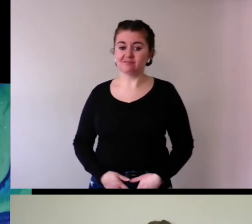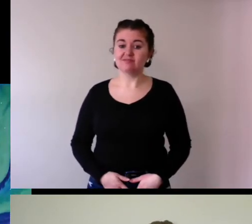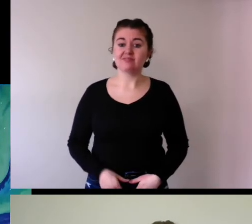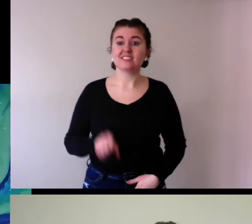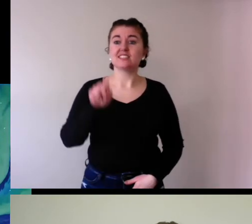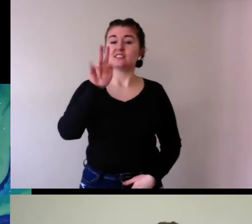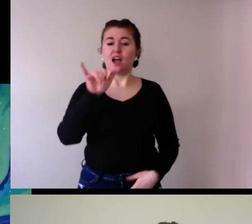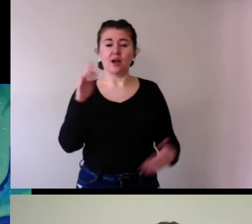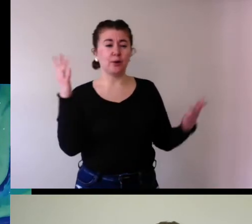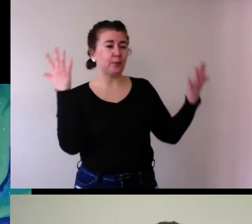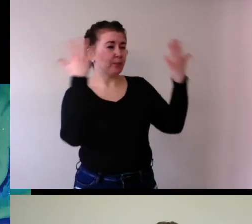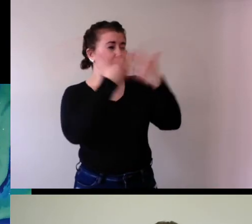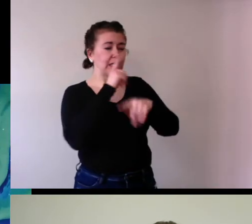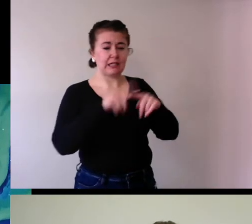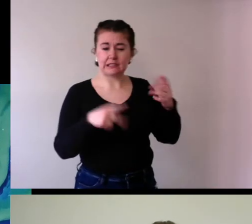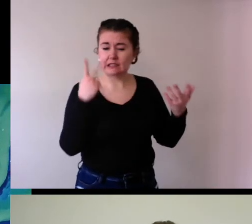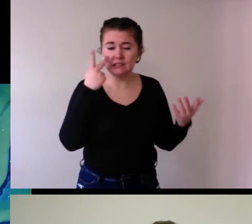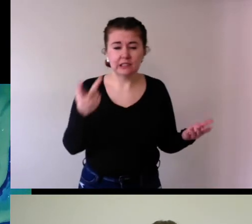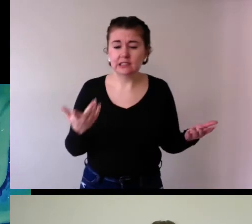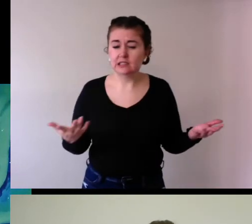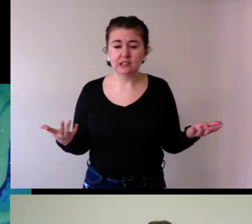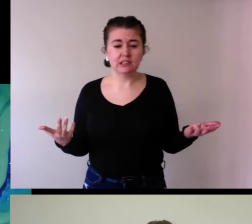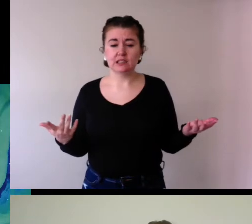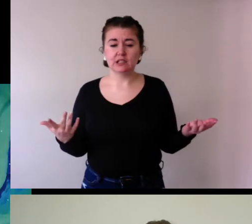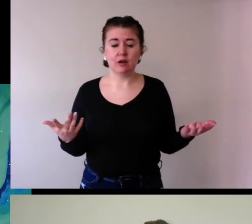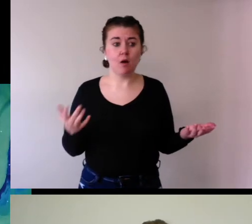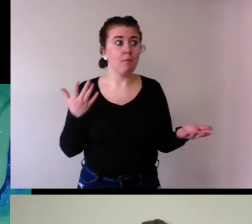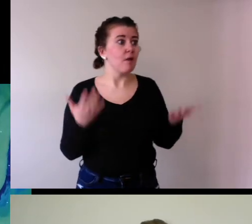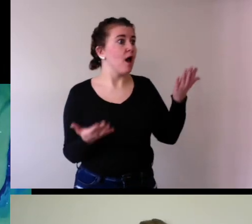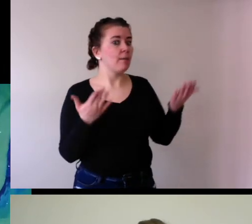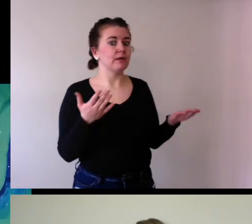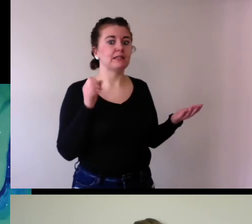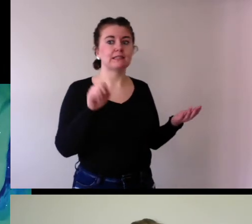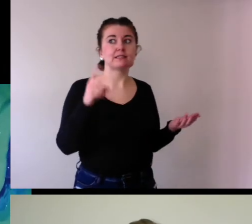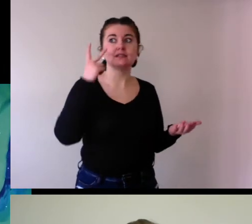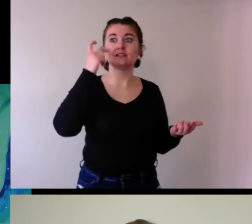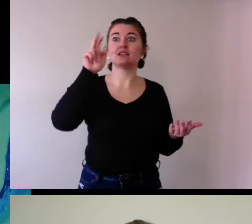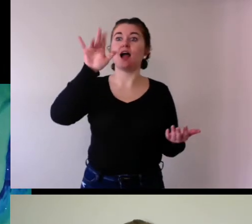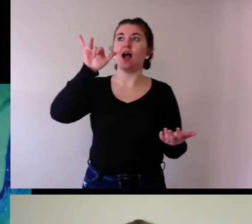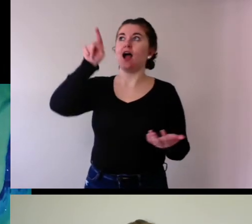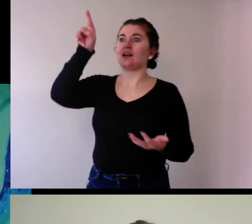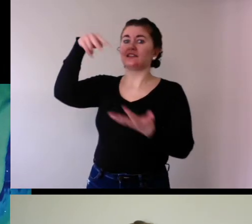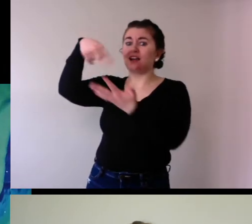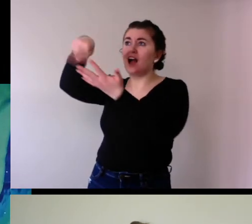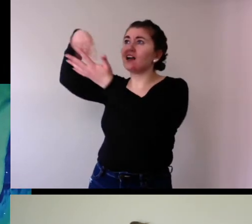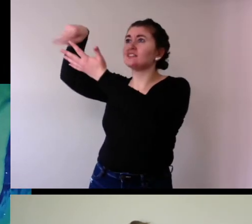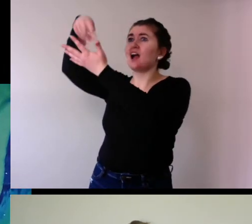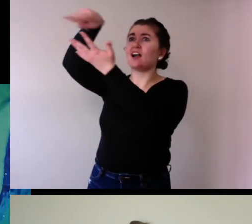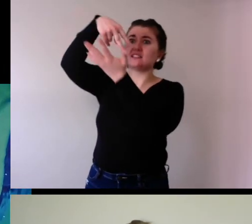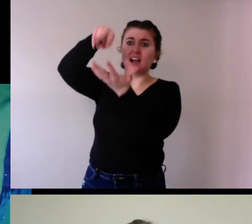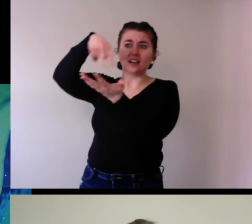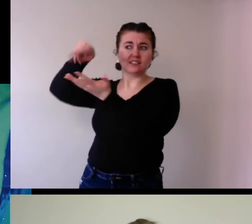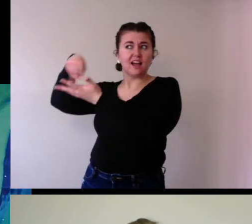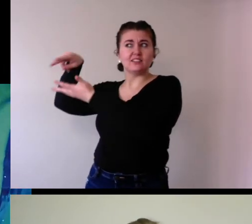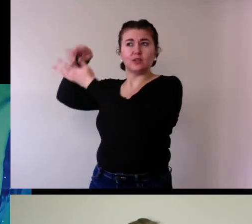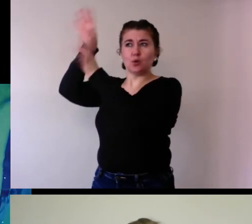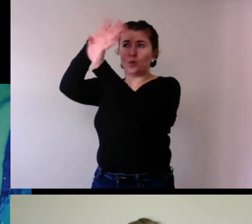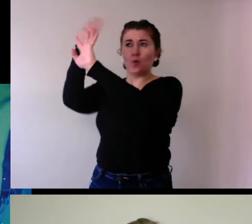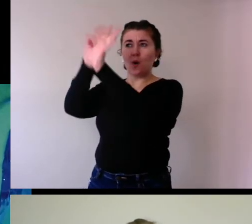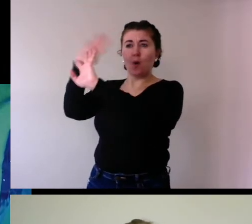The sky can play hide and seek. It may say, "Let's dance."